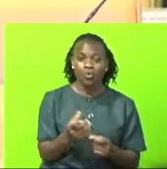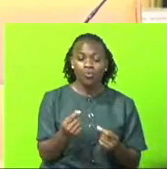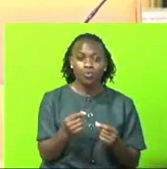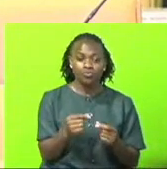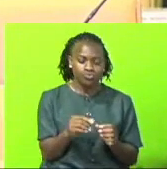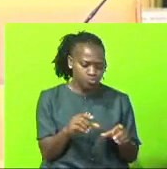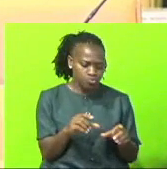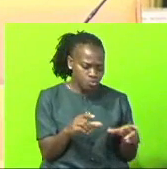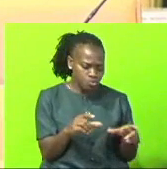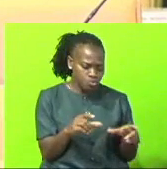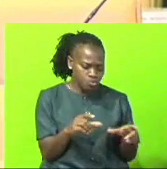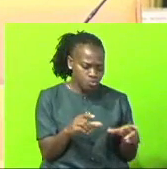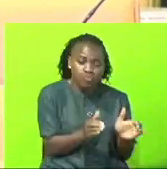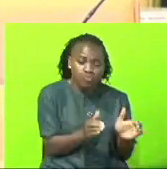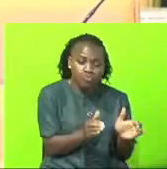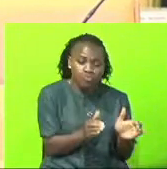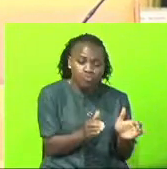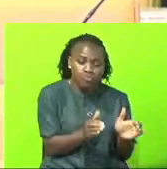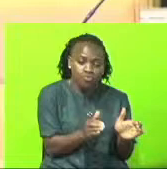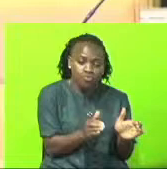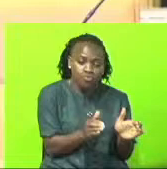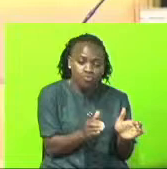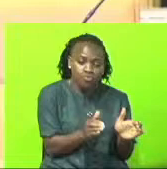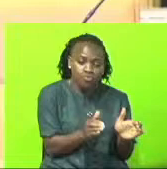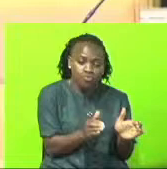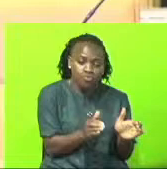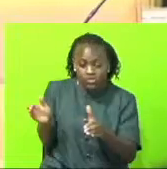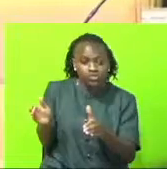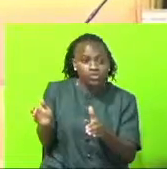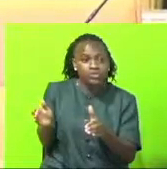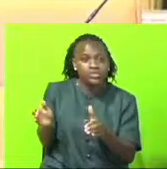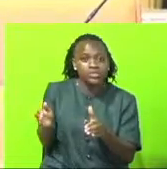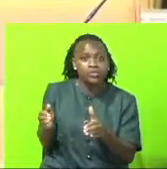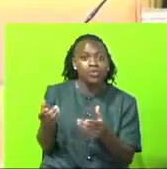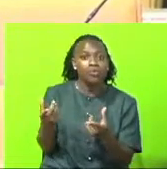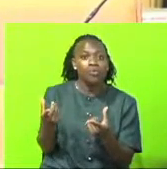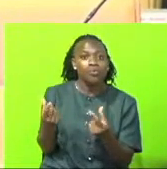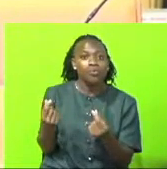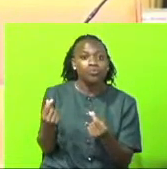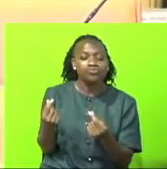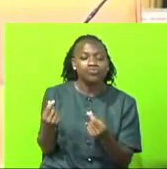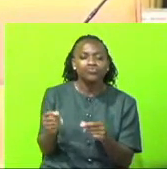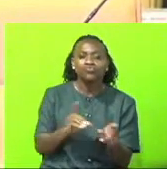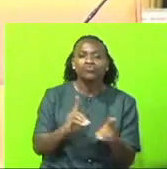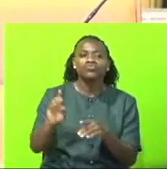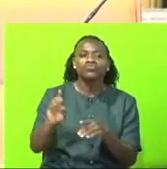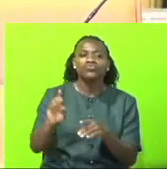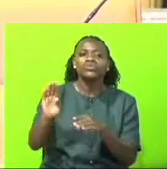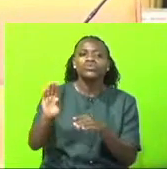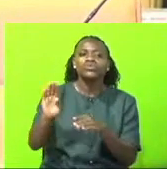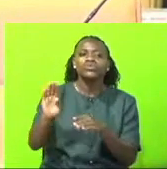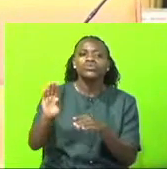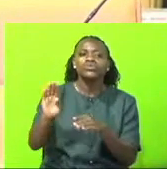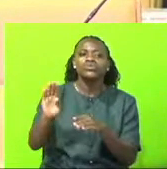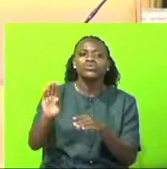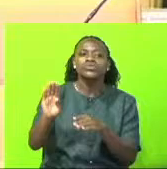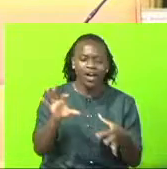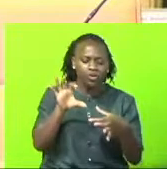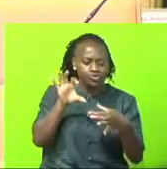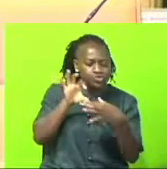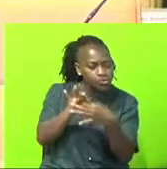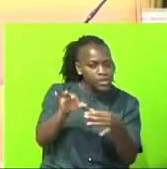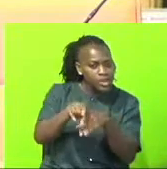majority. To caucus with the majority is to do business with them. It doesn't constitute joining as a